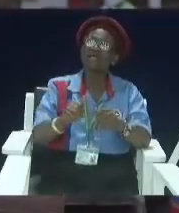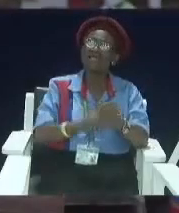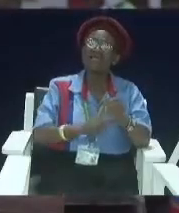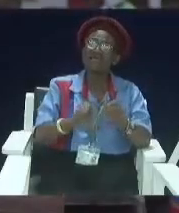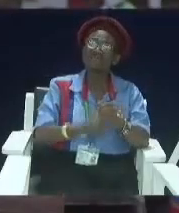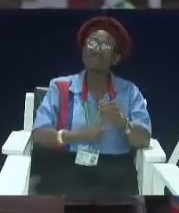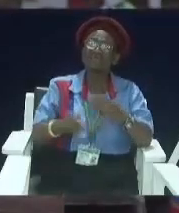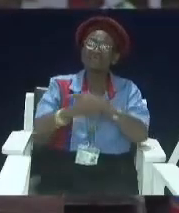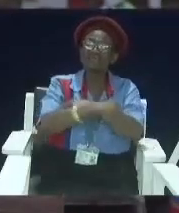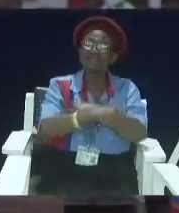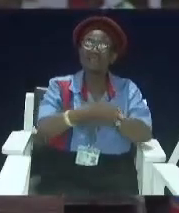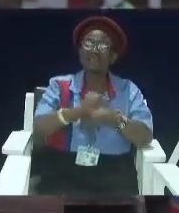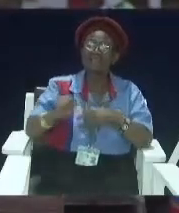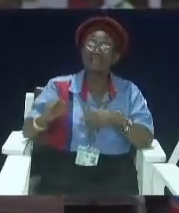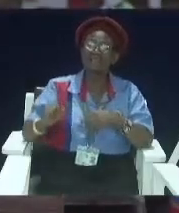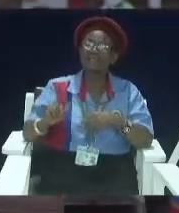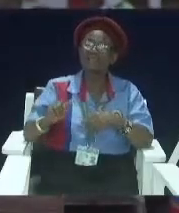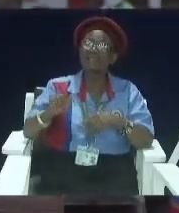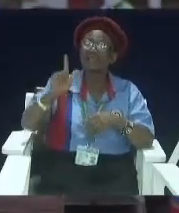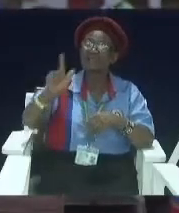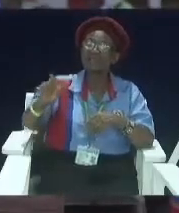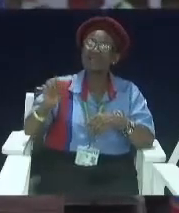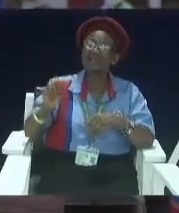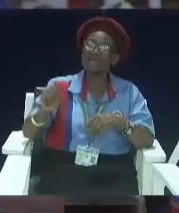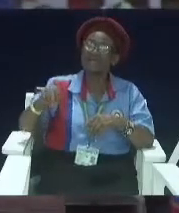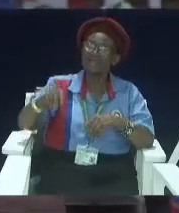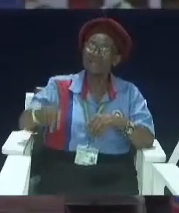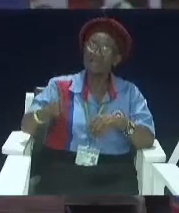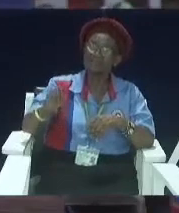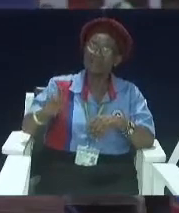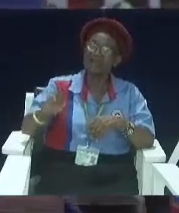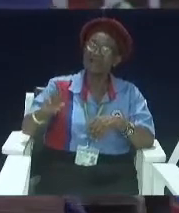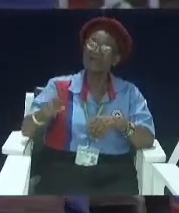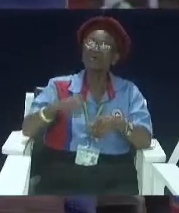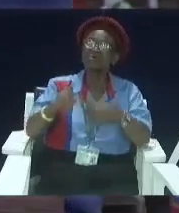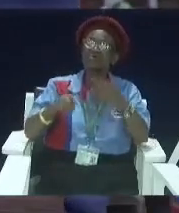The leper goes steadily towards the grave.